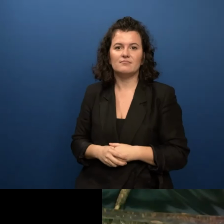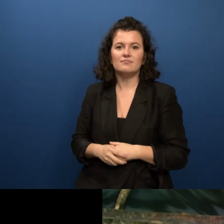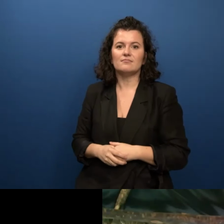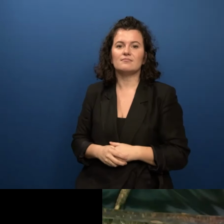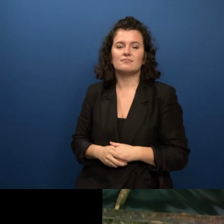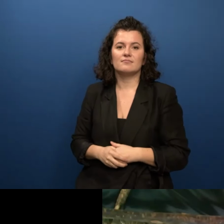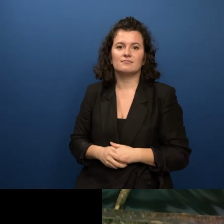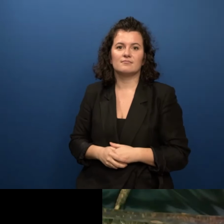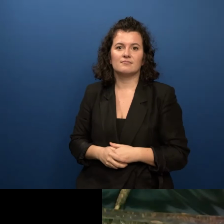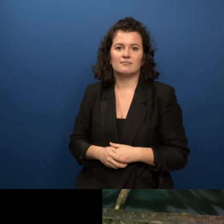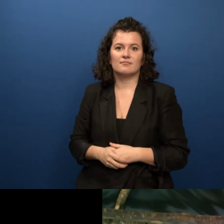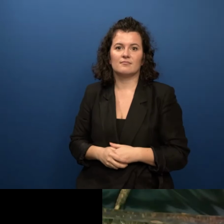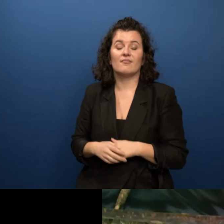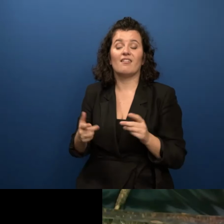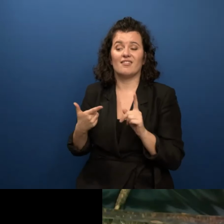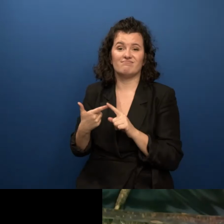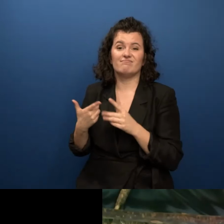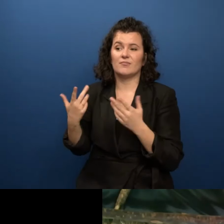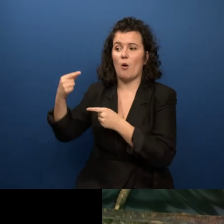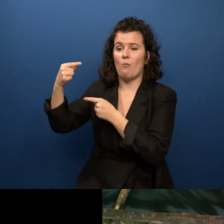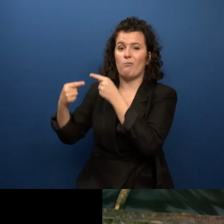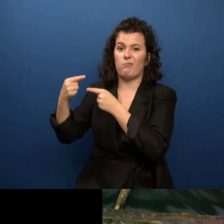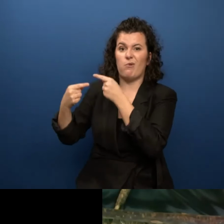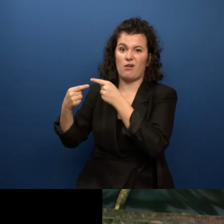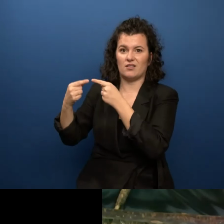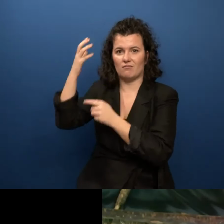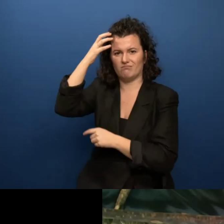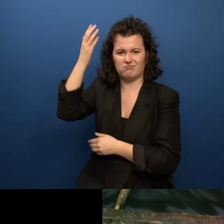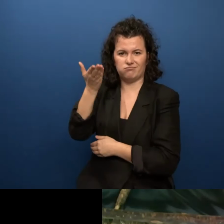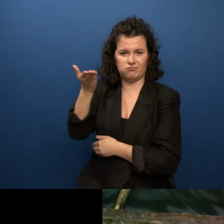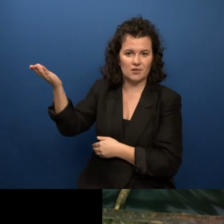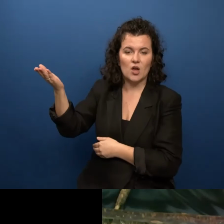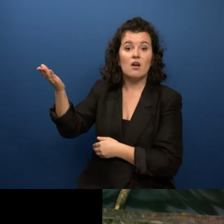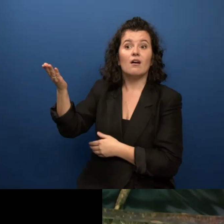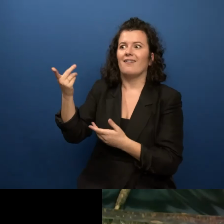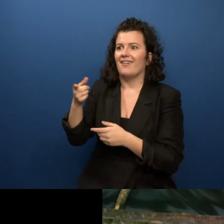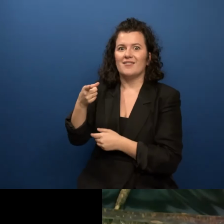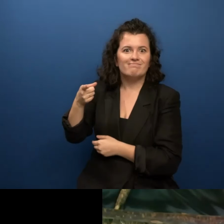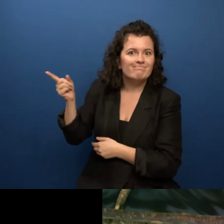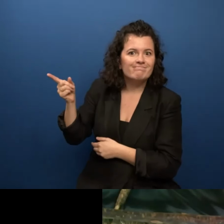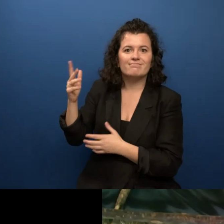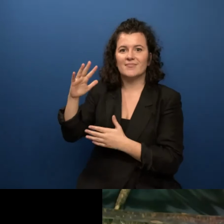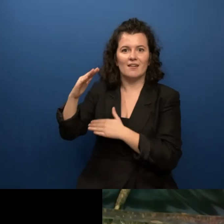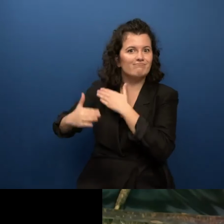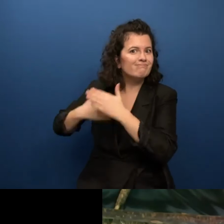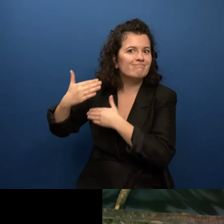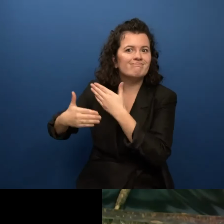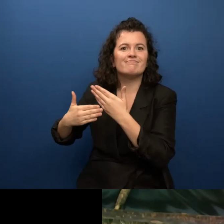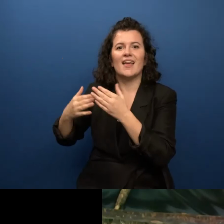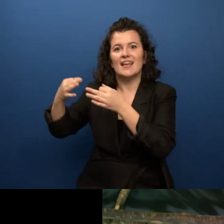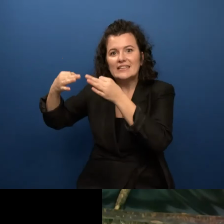of politician during political process. They use that advantage to buy like 2 wheelchairs